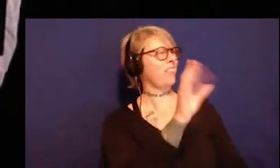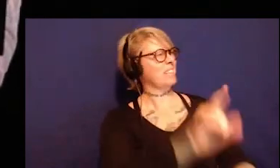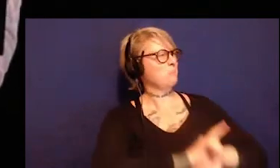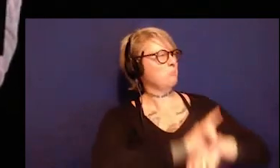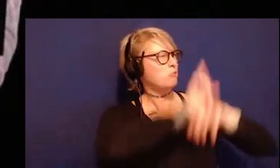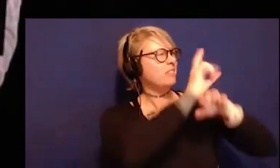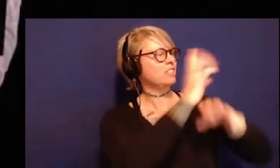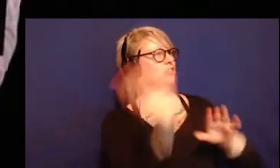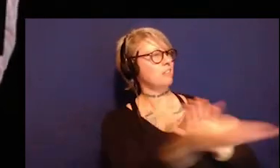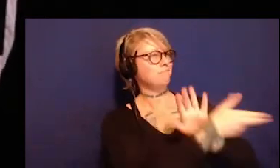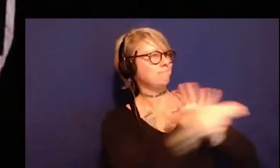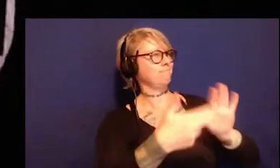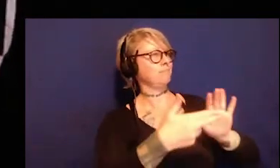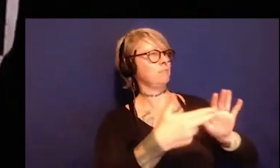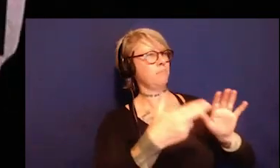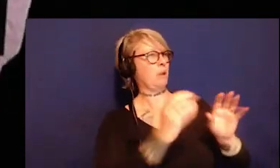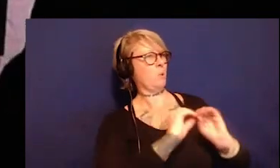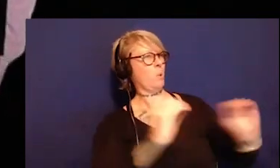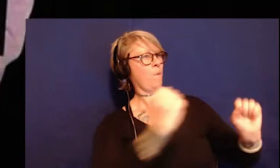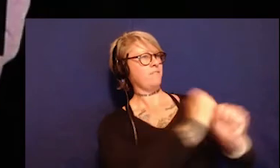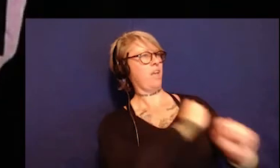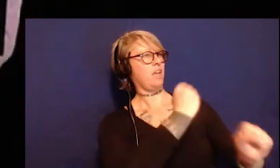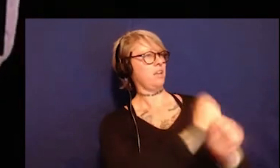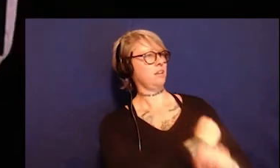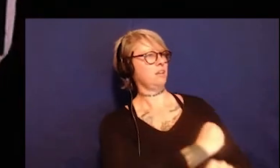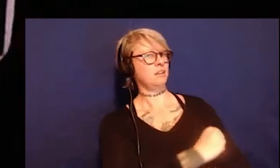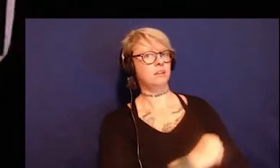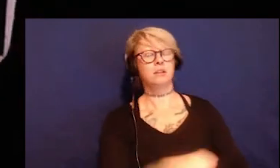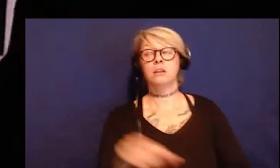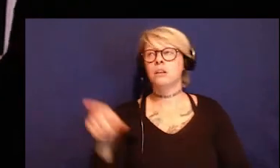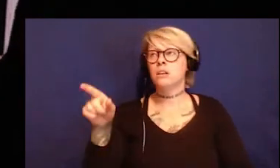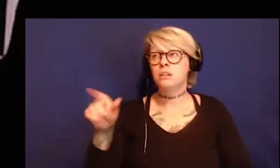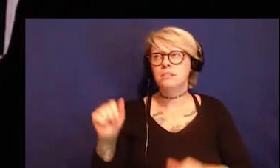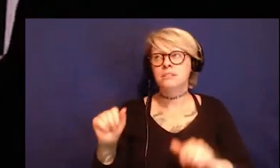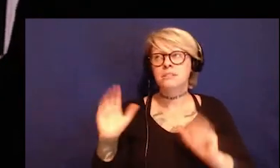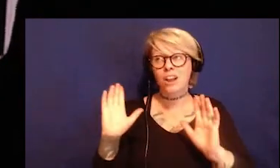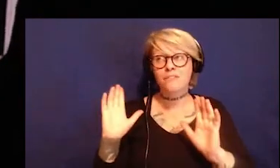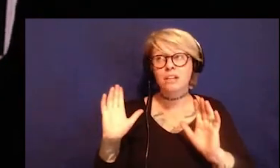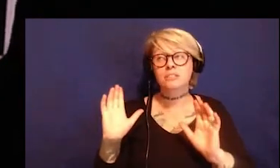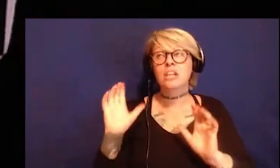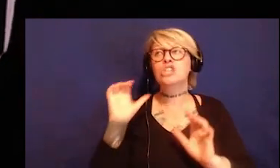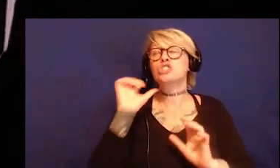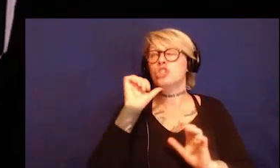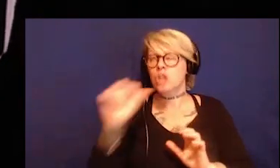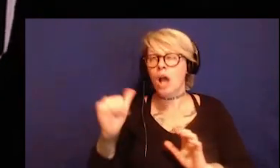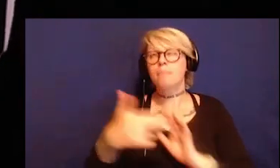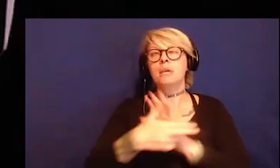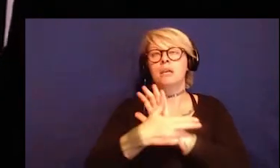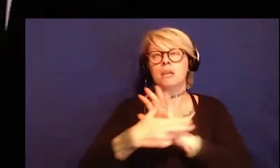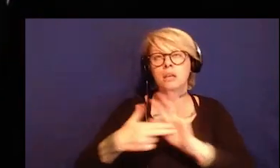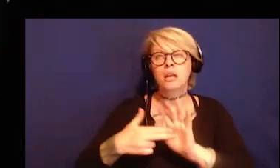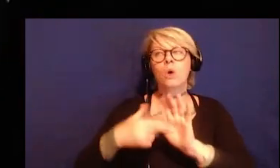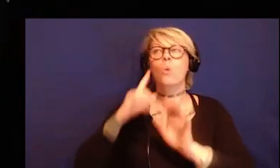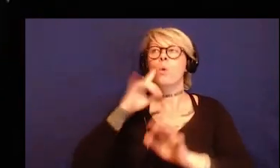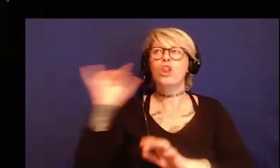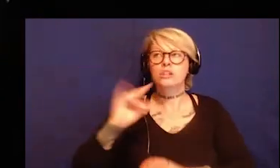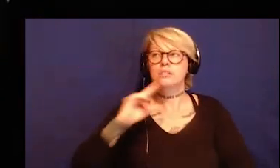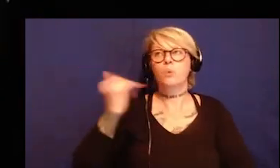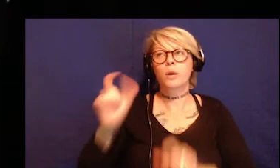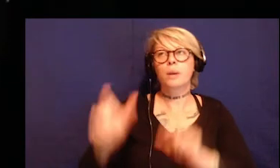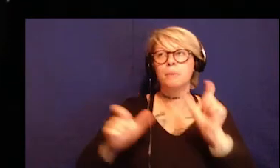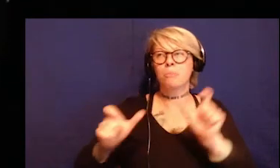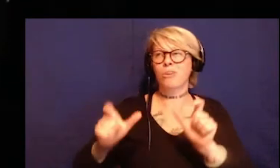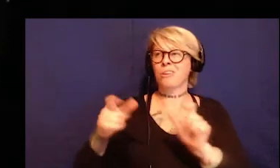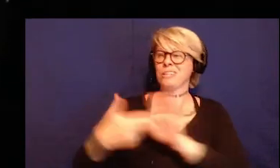the badge without the battle. Sacrifice should not be the common thread among queer people. You're defining community by shared